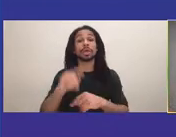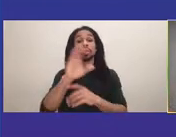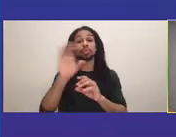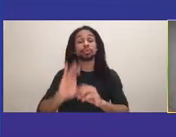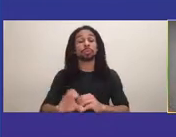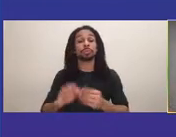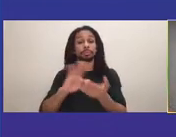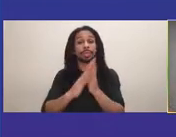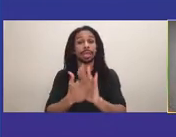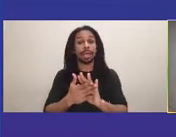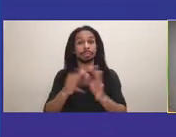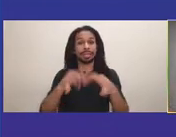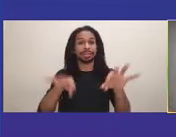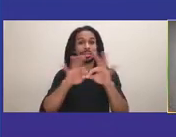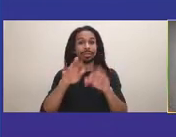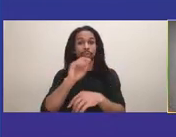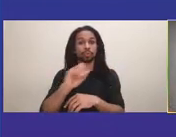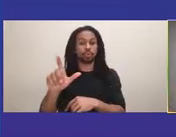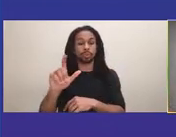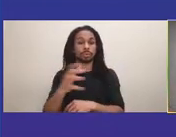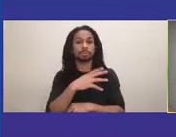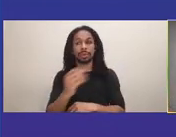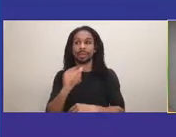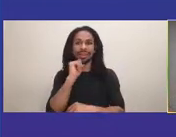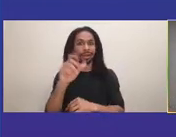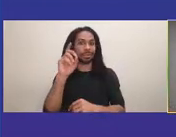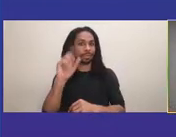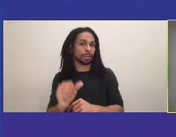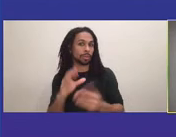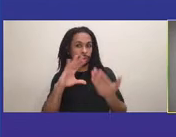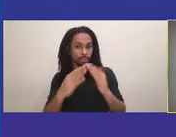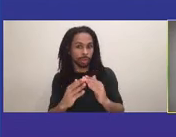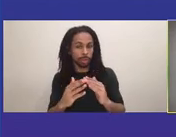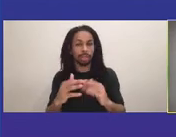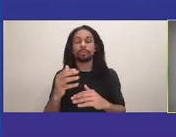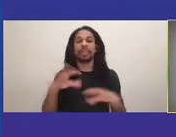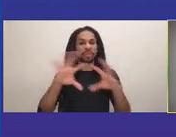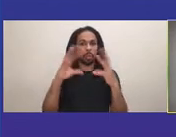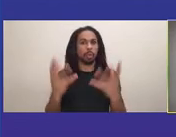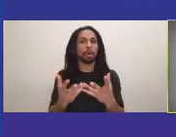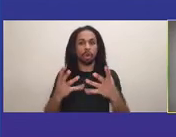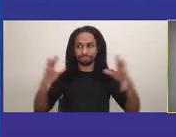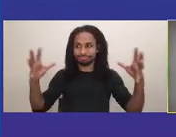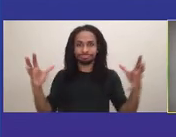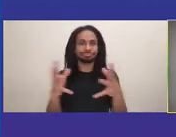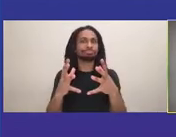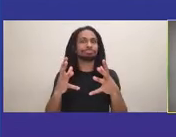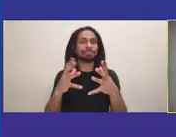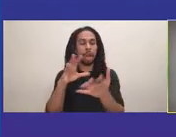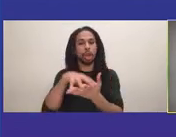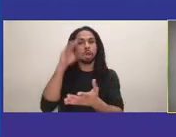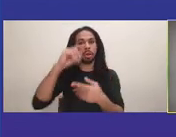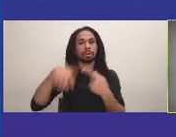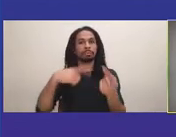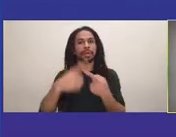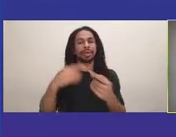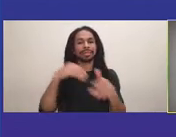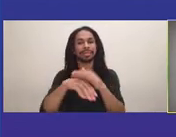tool. And as the non-disabled community and the world at large learned about the accessibility of